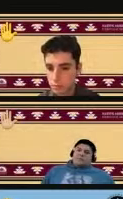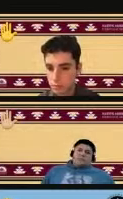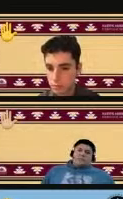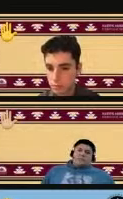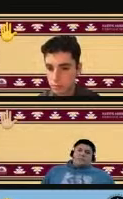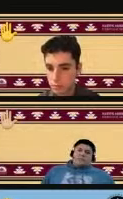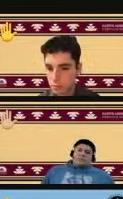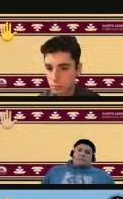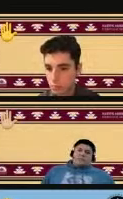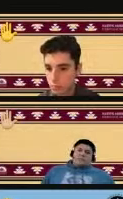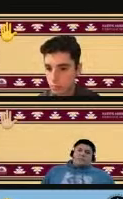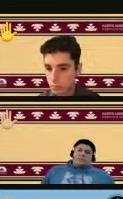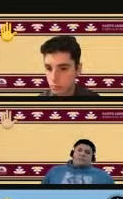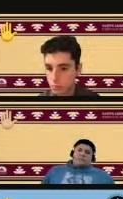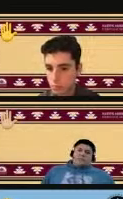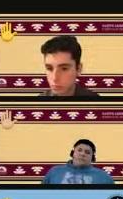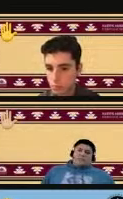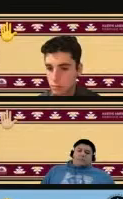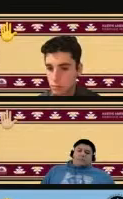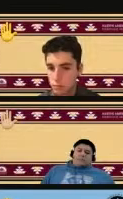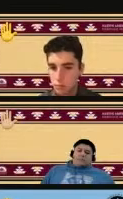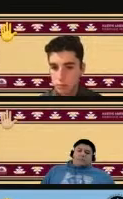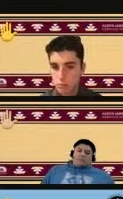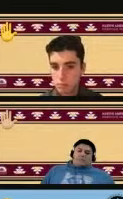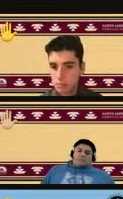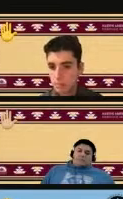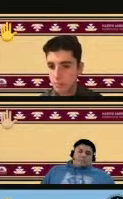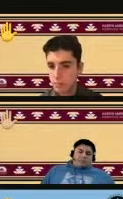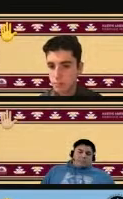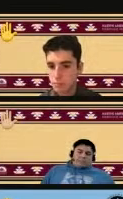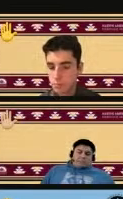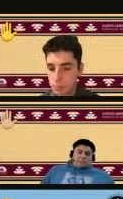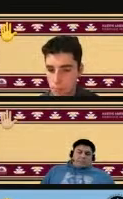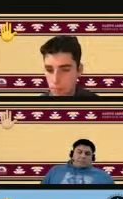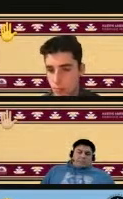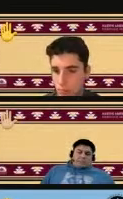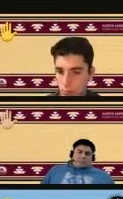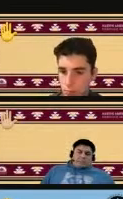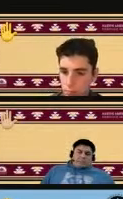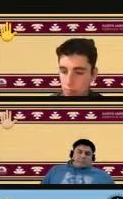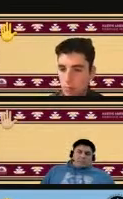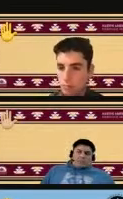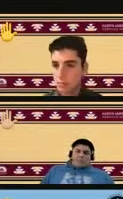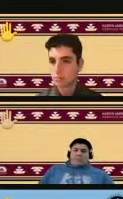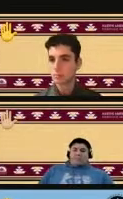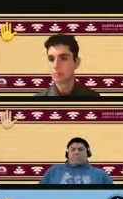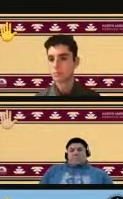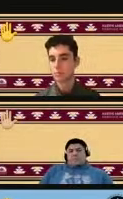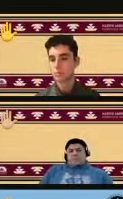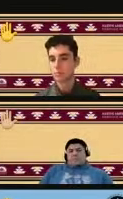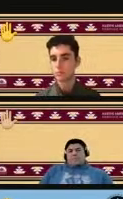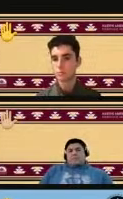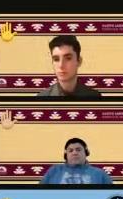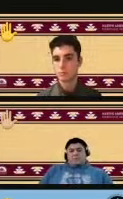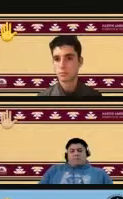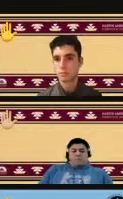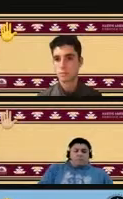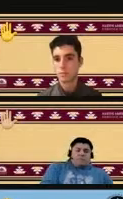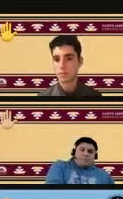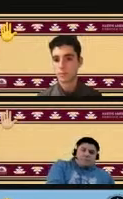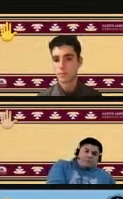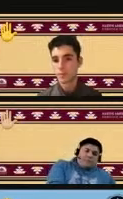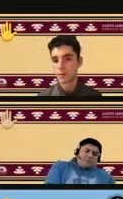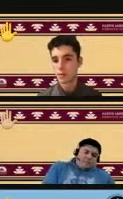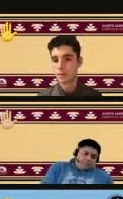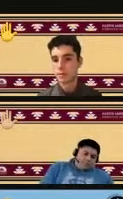not like miles ahead, but we're at the front end. And the reason I say that is when you get to the point that you're going to be selecting